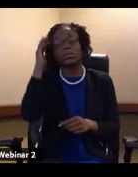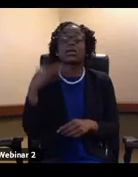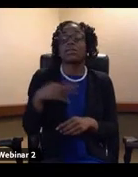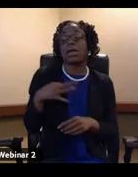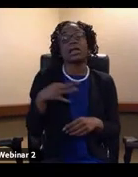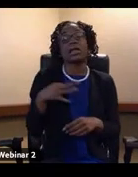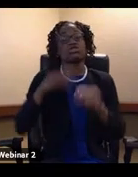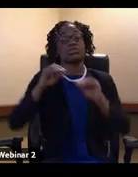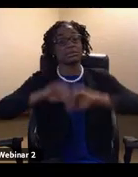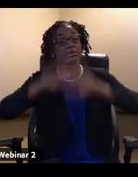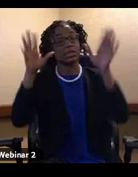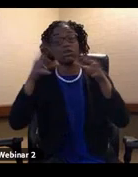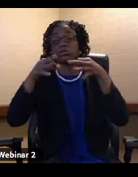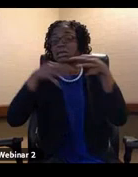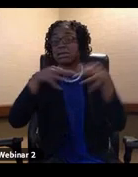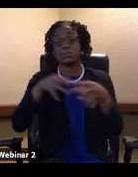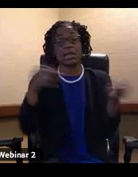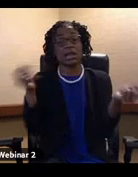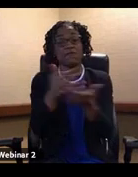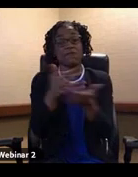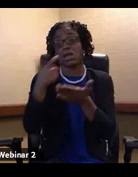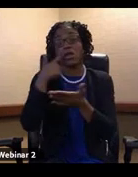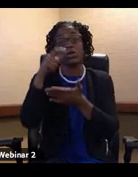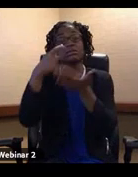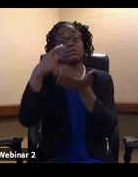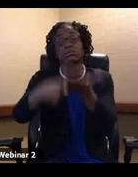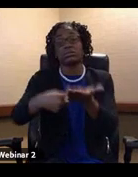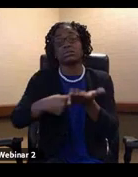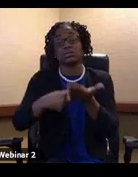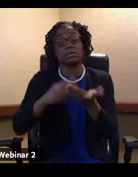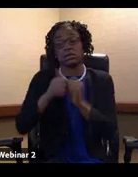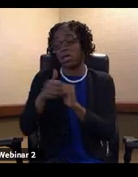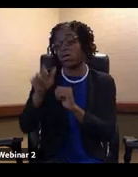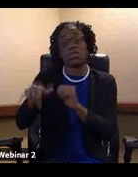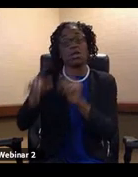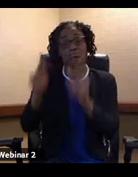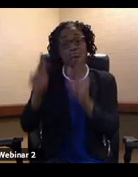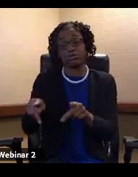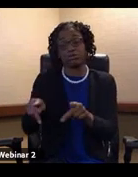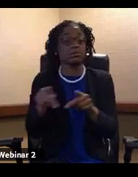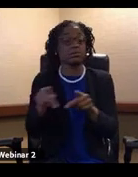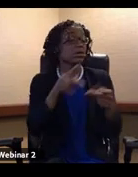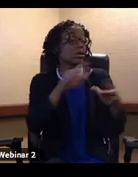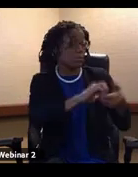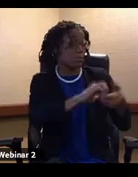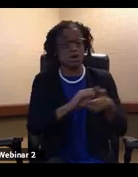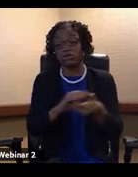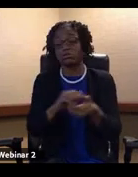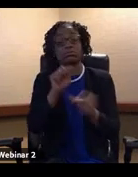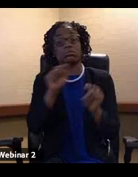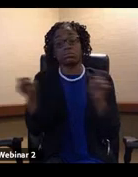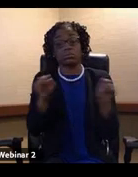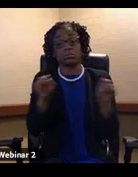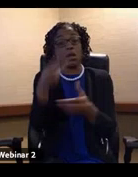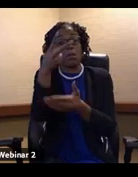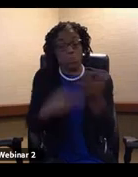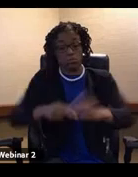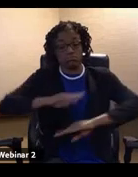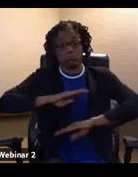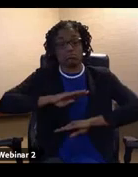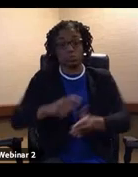The application must clearly demonstrate all that we just discussed and how the applicant and partners meet these requirements.